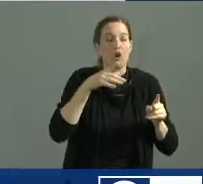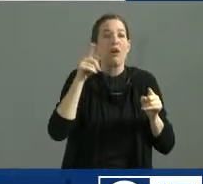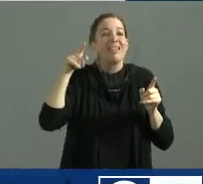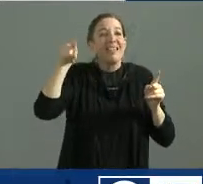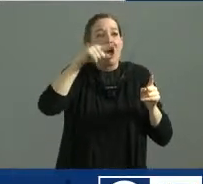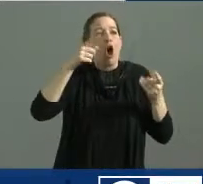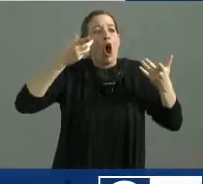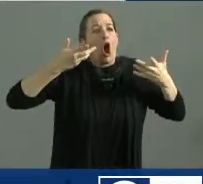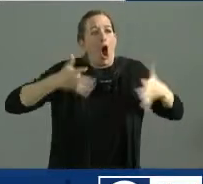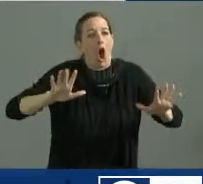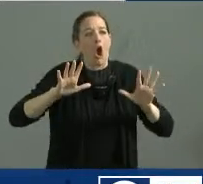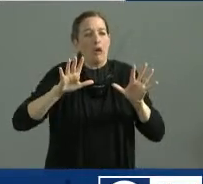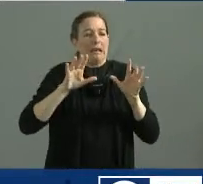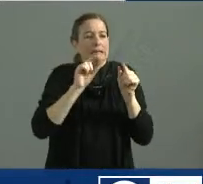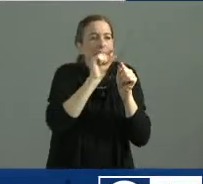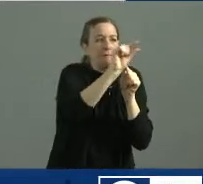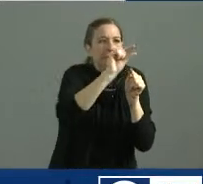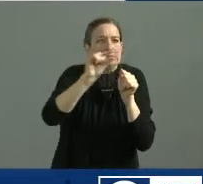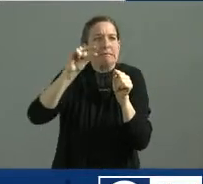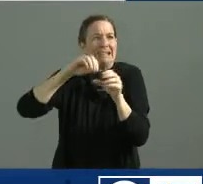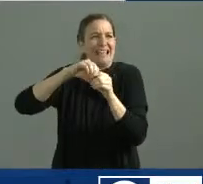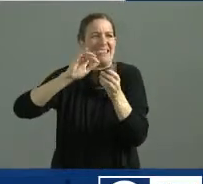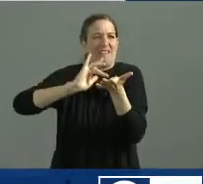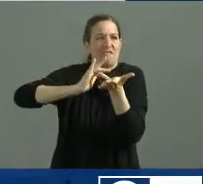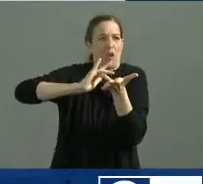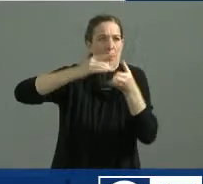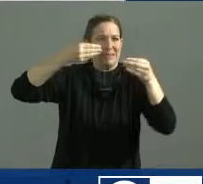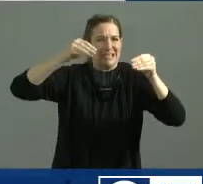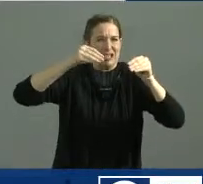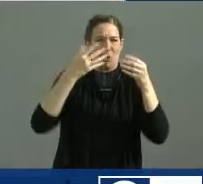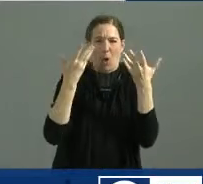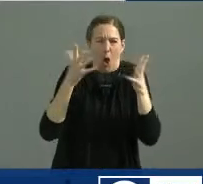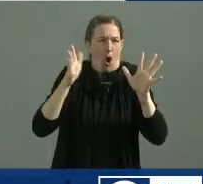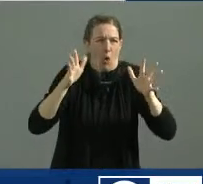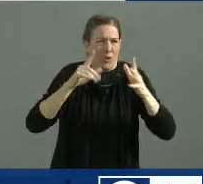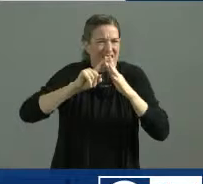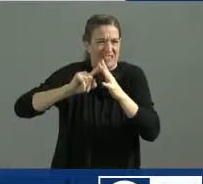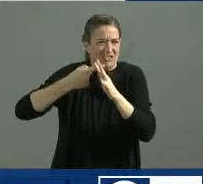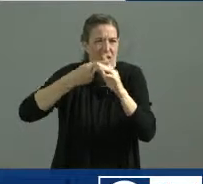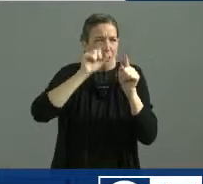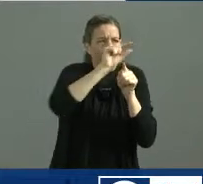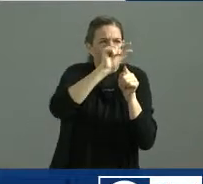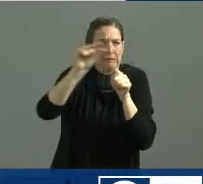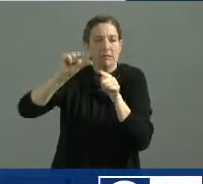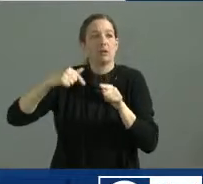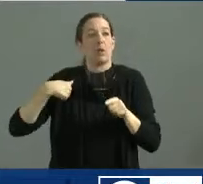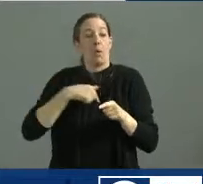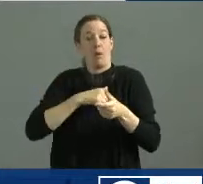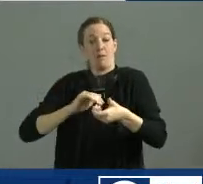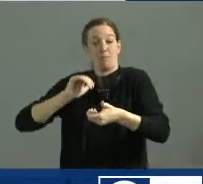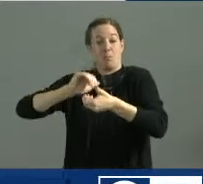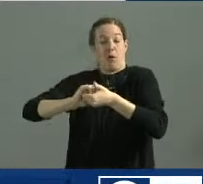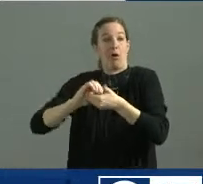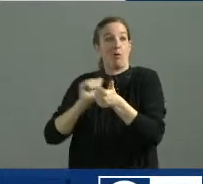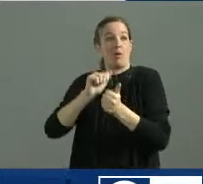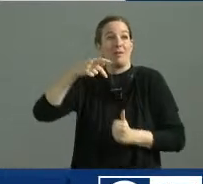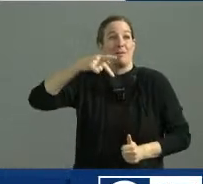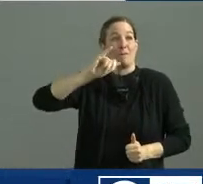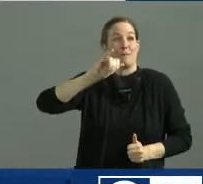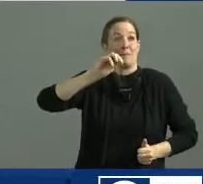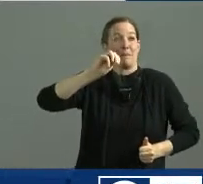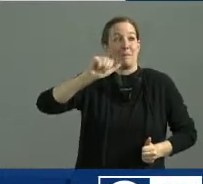pharmacy-based because those are very convenient for those areas. We are working with Pima County, who is going to be adding additional